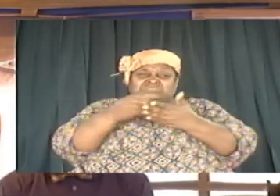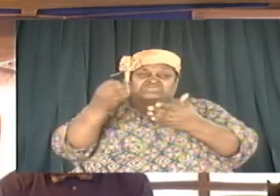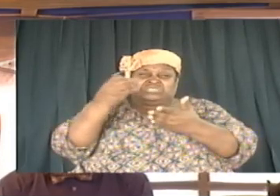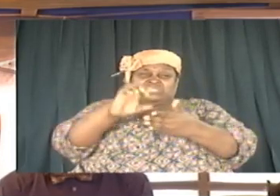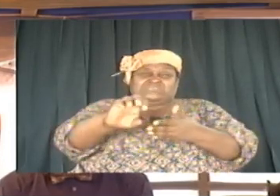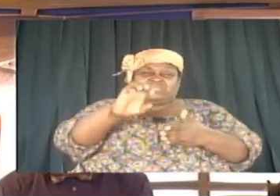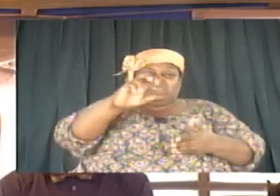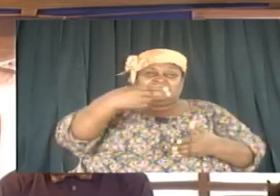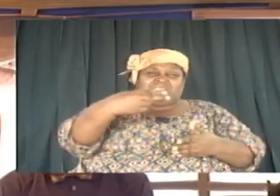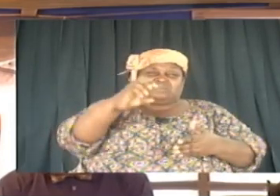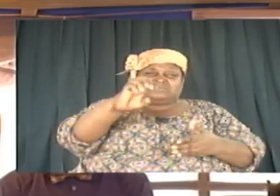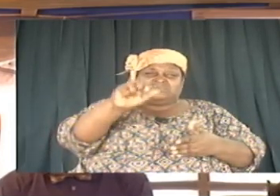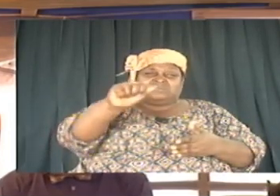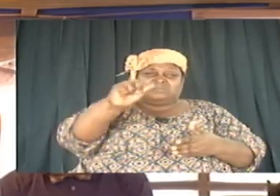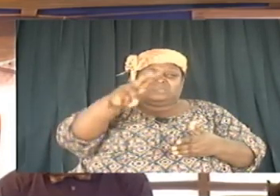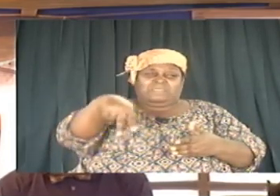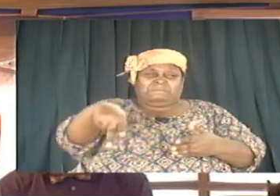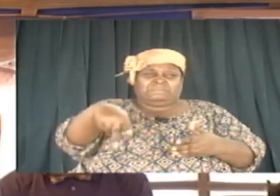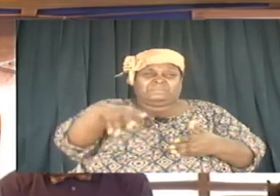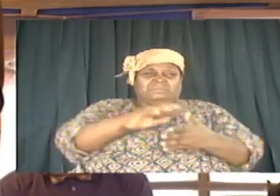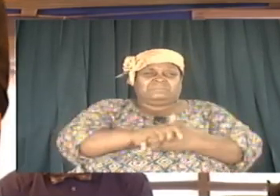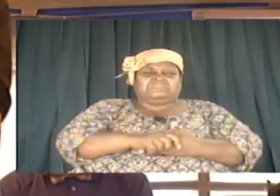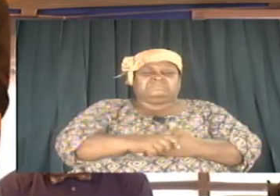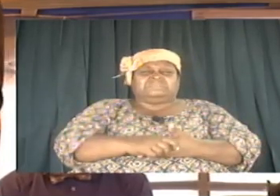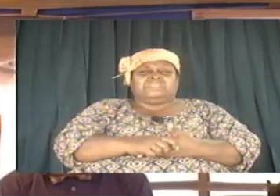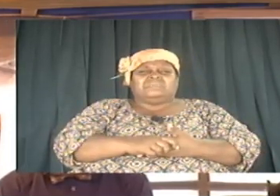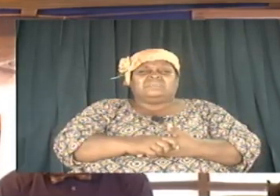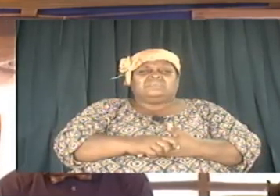Supper and then we go back, but we're going to change that.